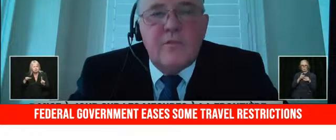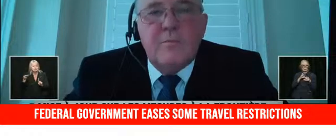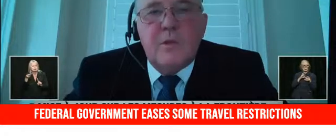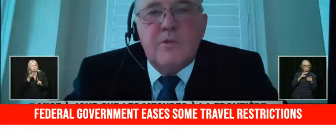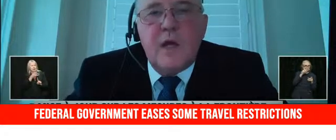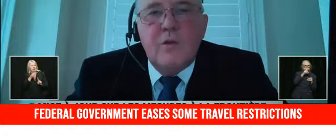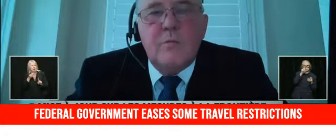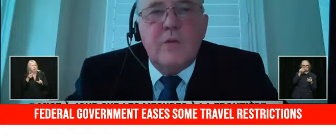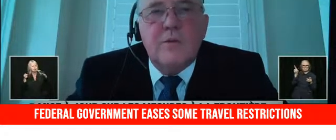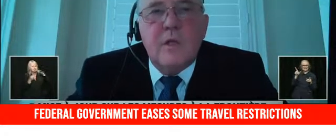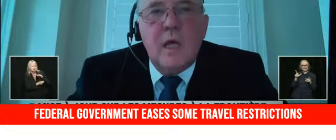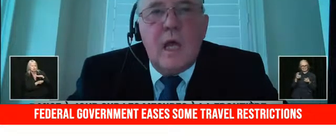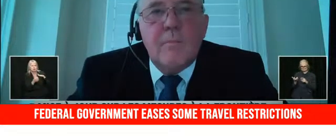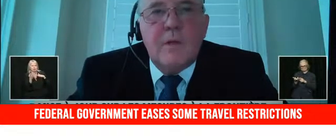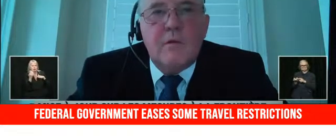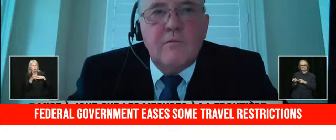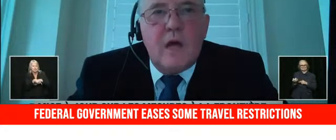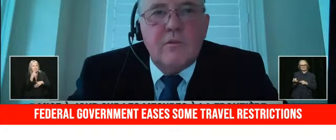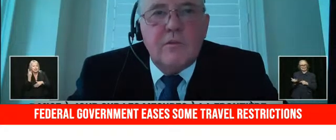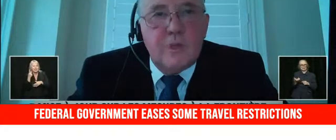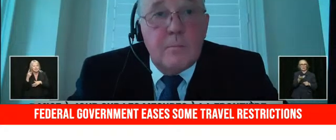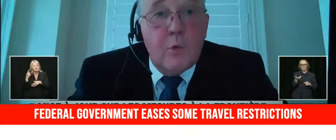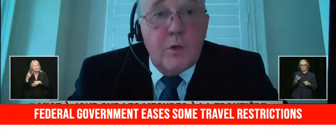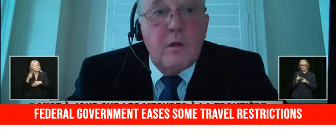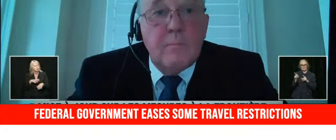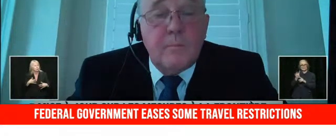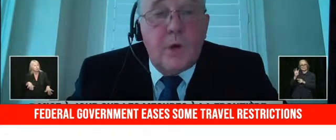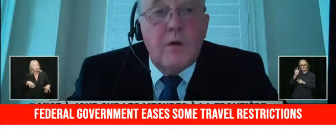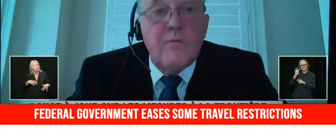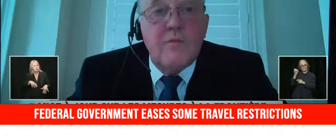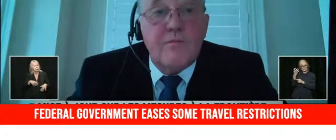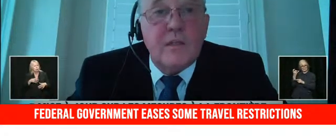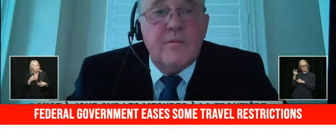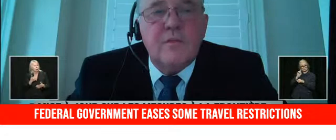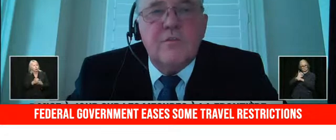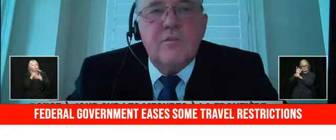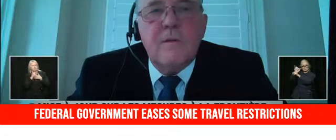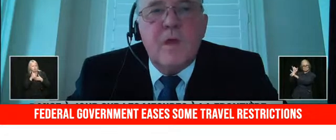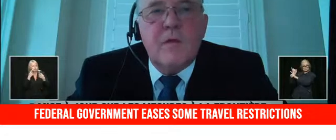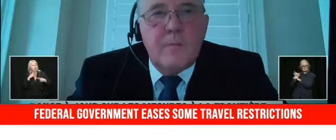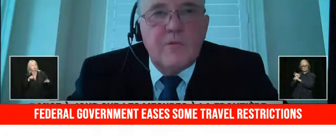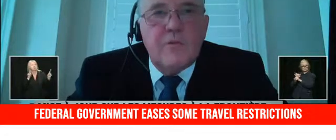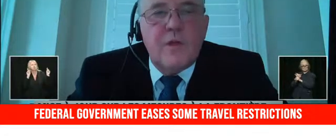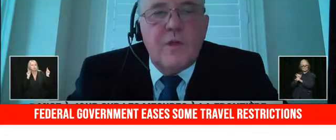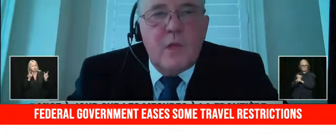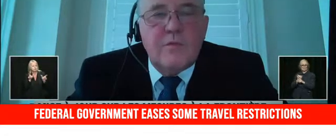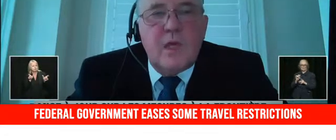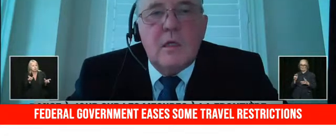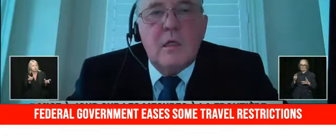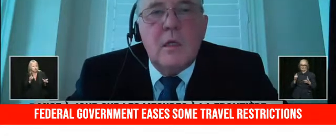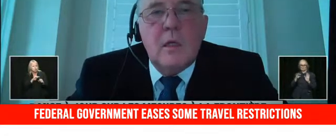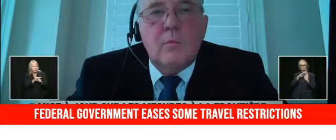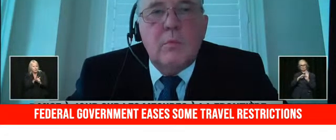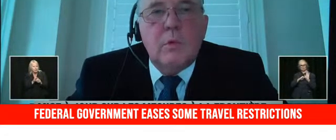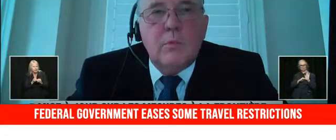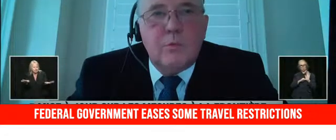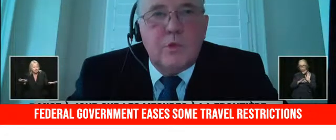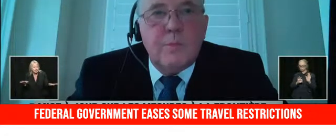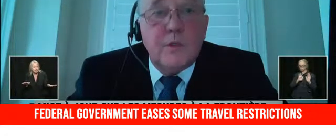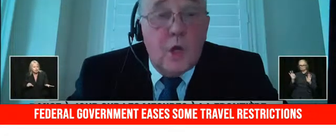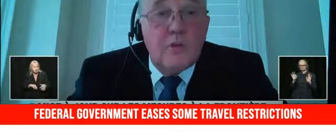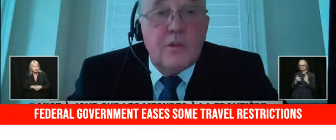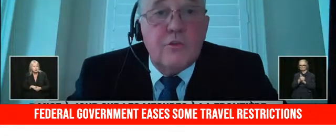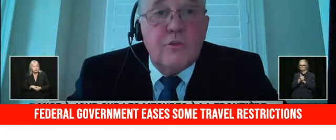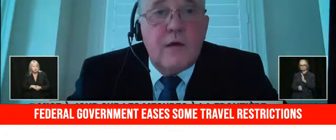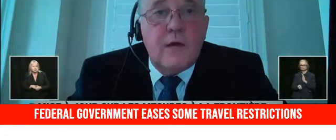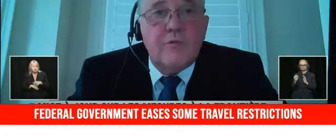measures, as Minister Hajdu mentioned, have been such an important part of the effectiveness of the measures that we have taken with